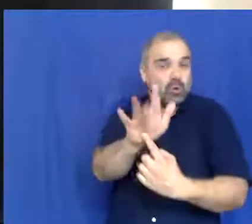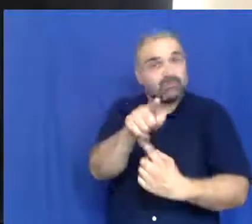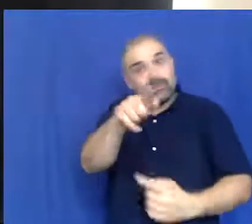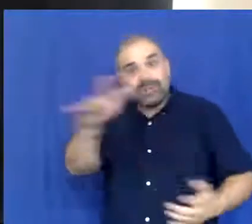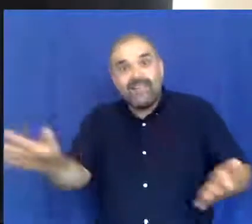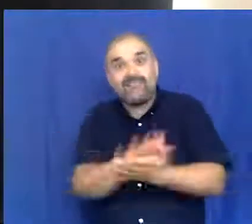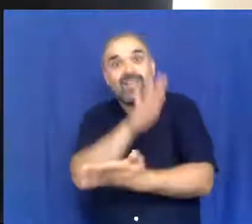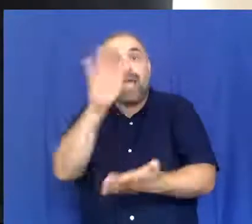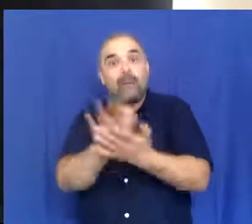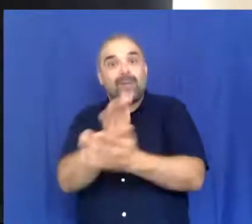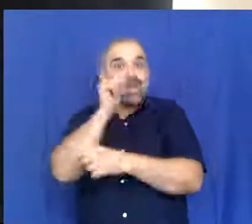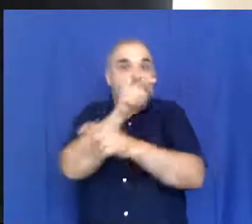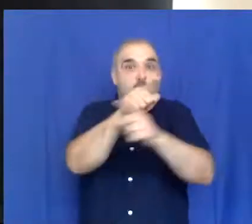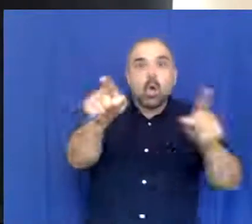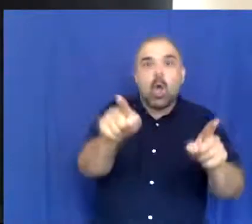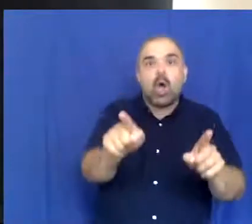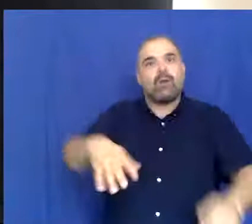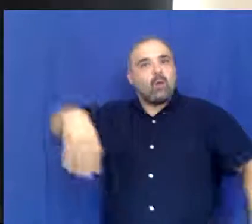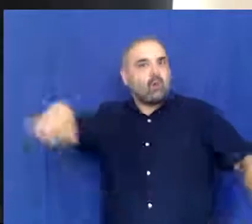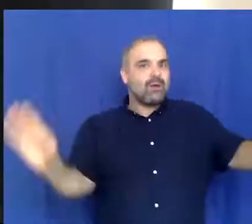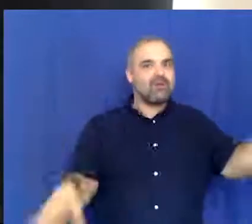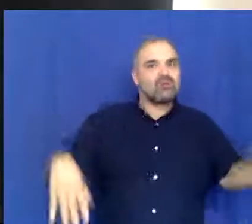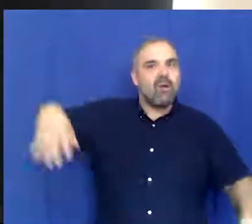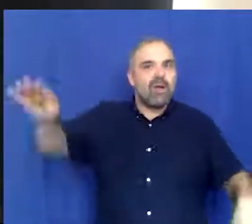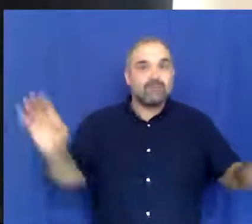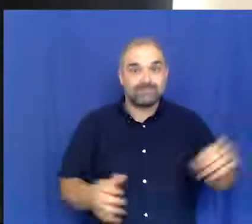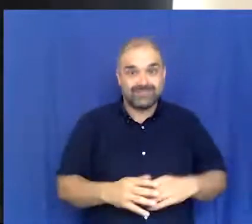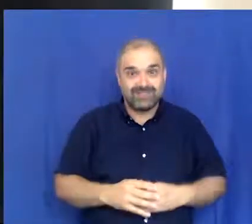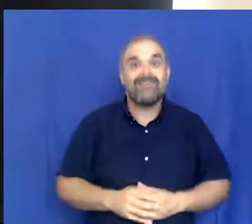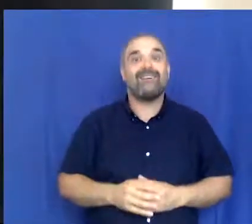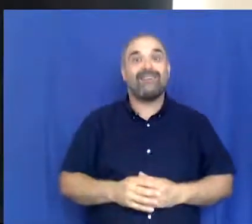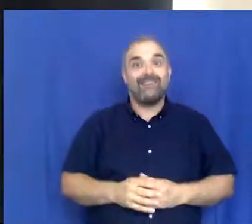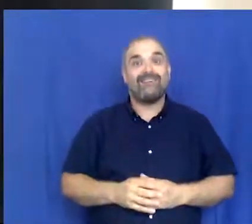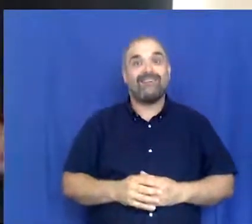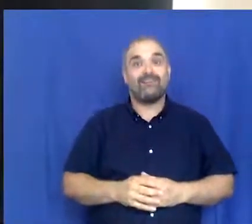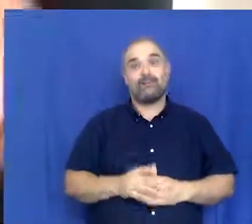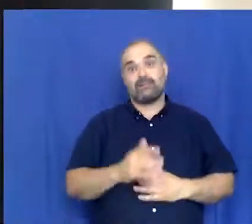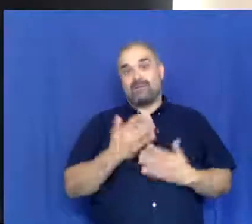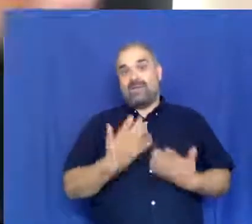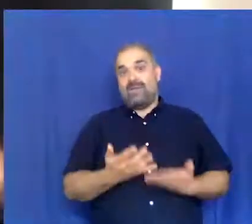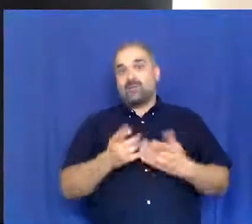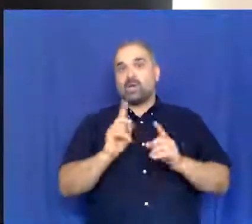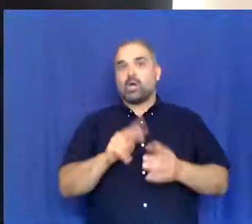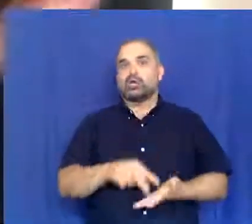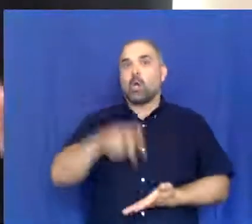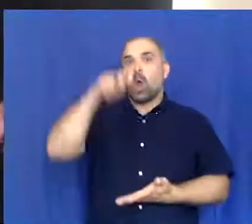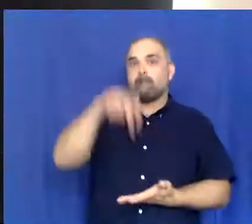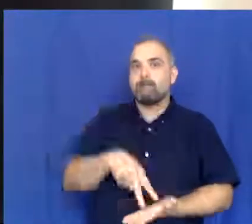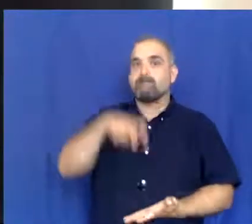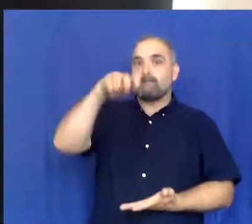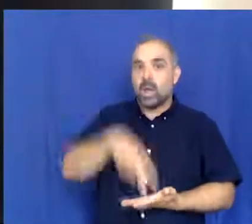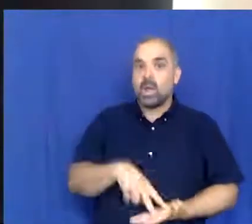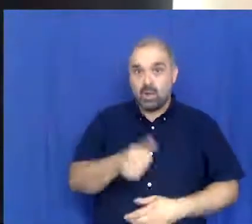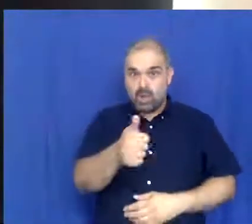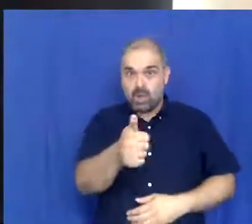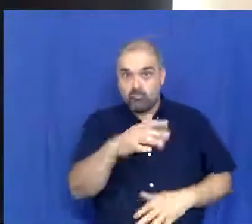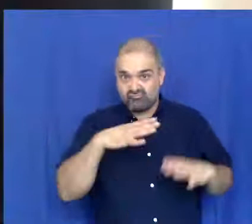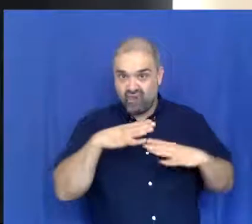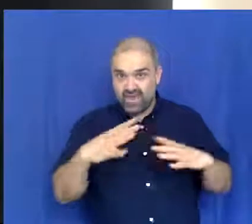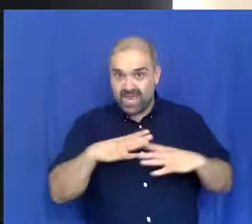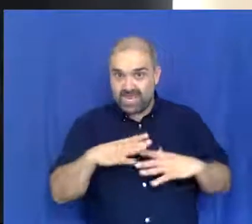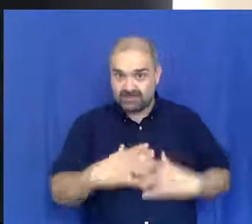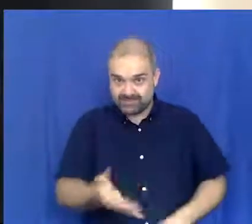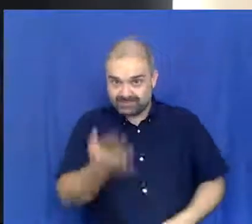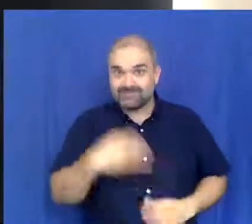you really want to show it, if you're happy and you know it, wiggle your arms. Now we're going to jump up and